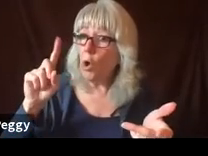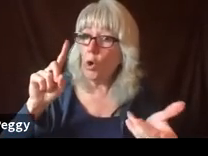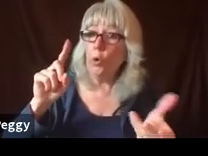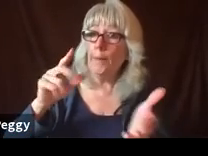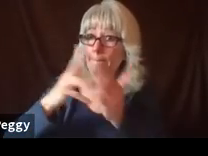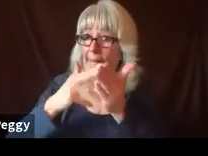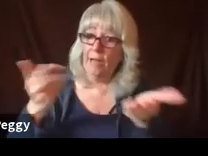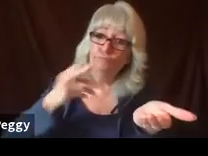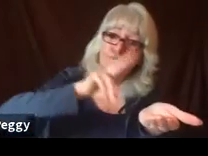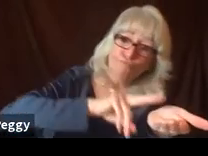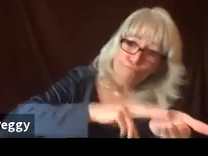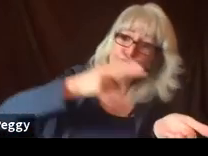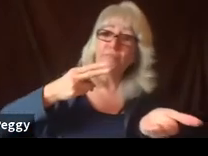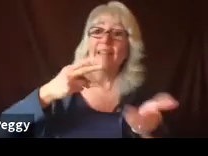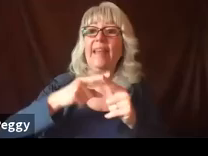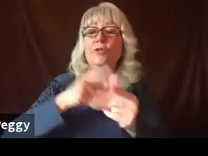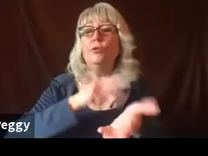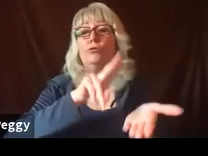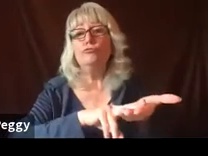do that since you were little.